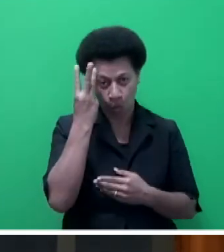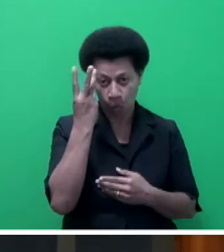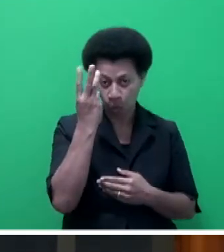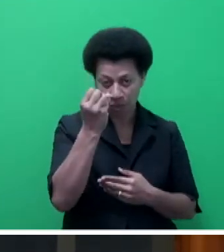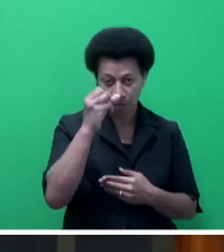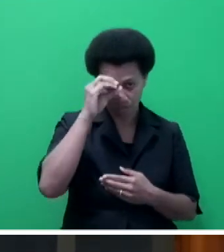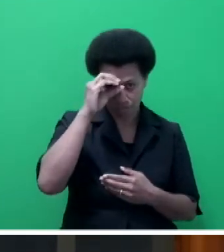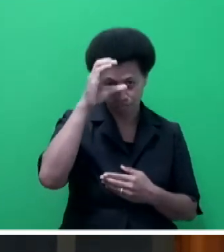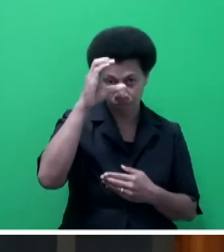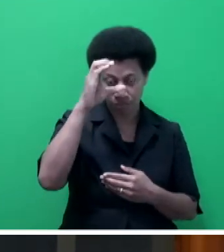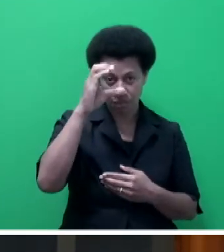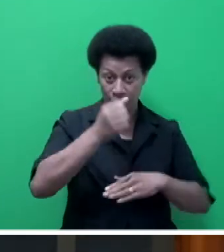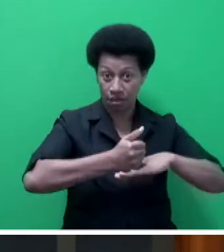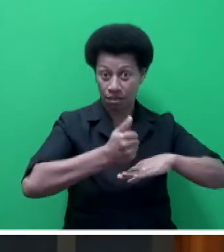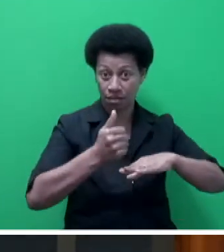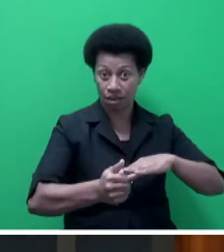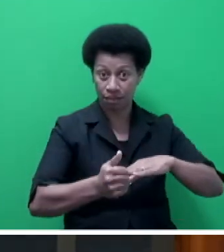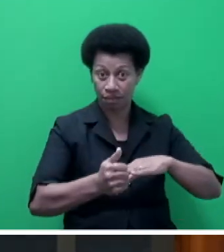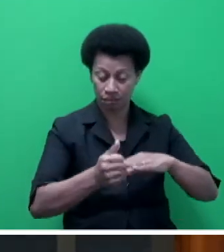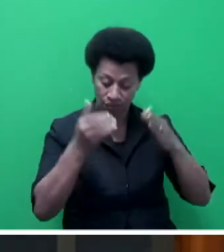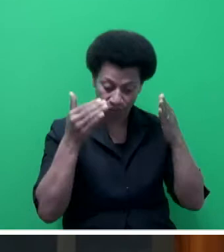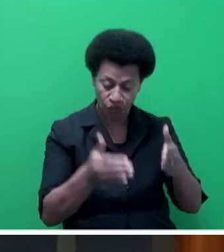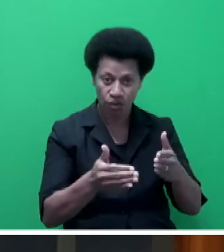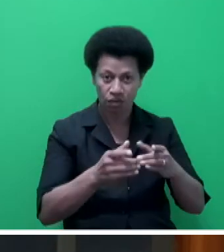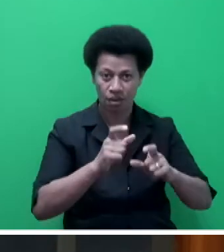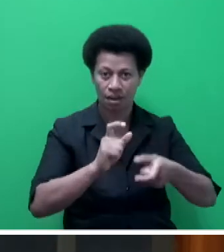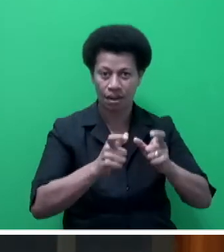overall effort towards climate change issues.